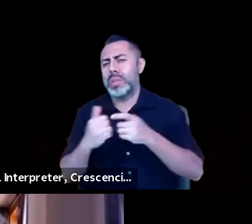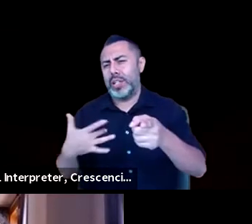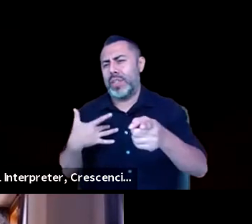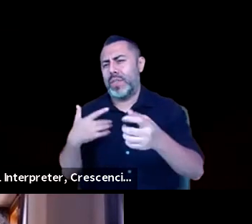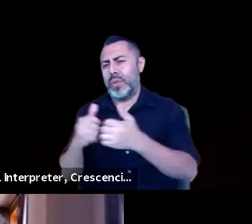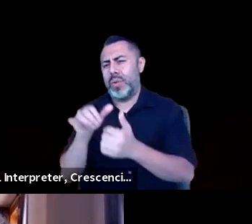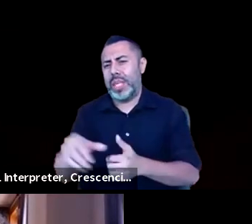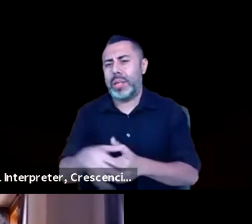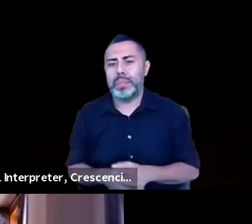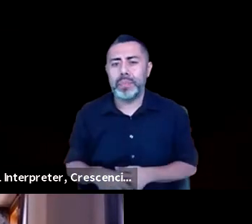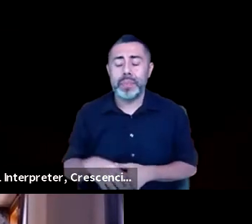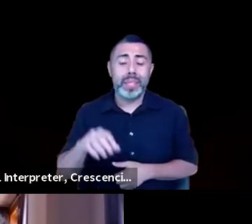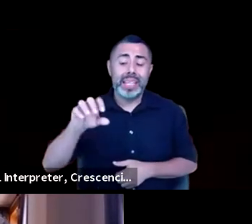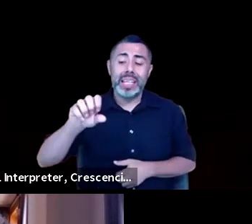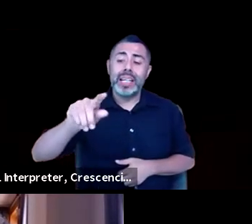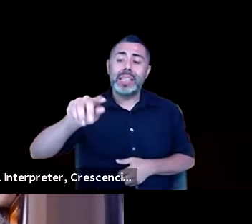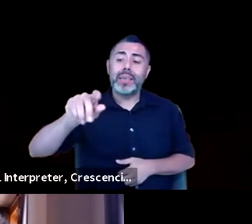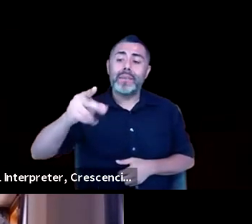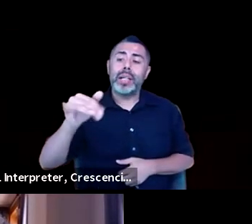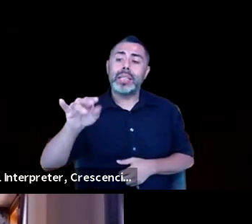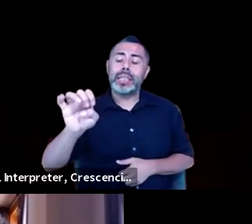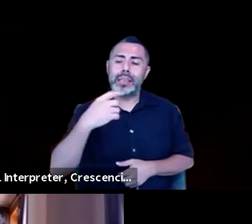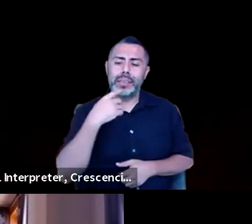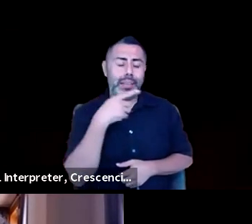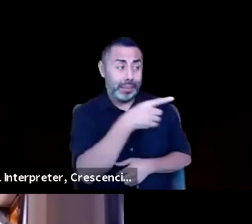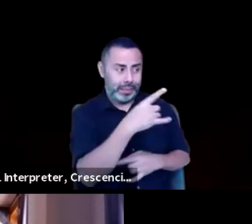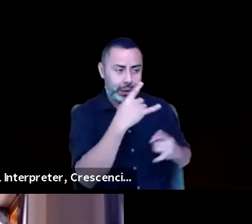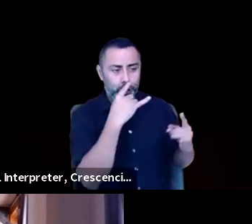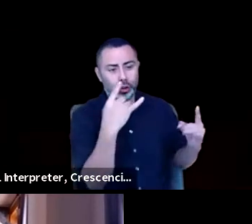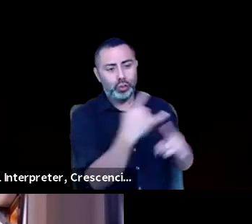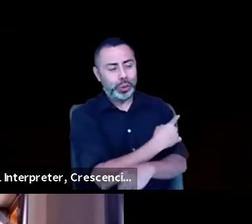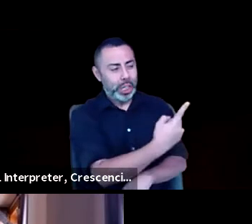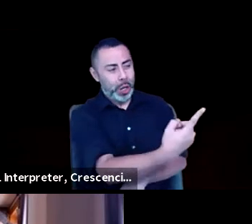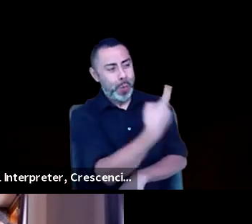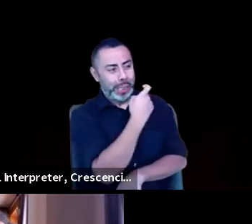It's a really tricky question. I mean, no doubt the most